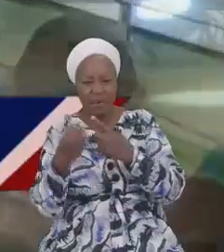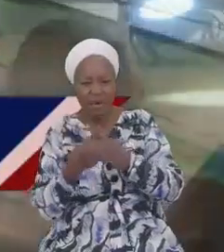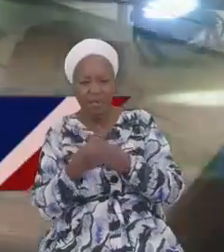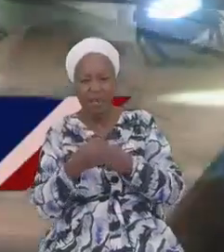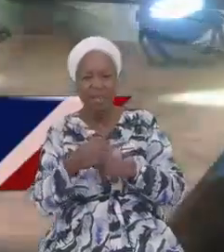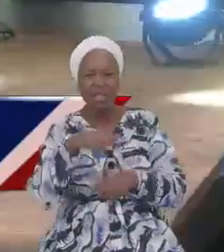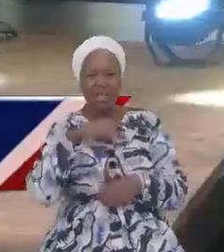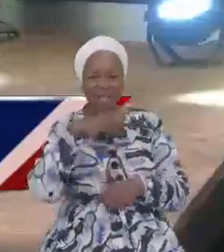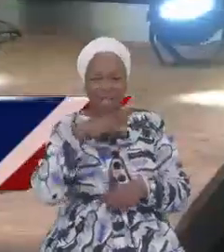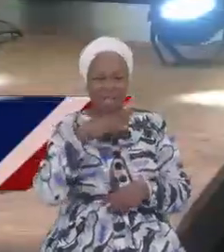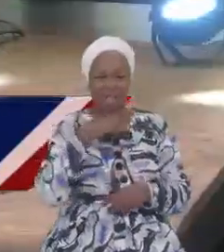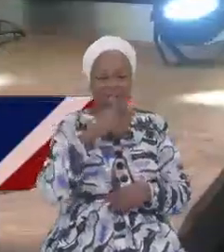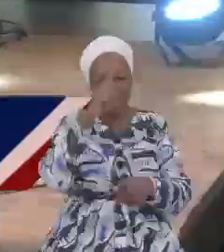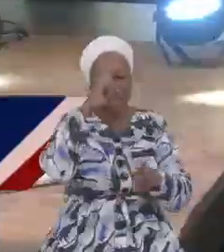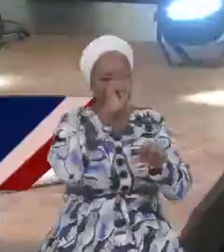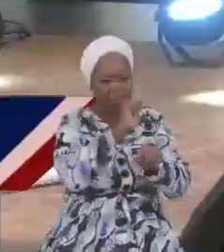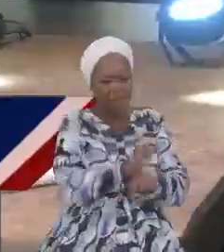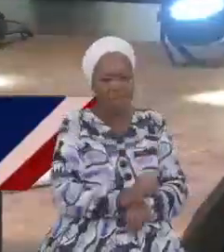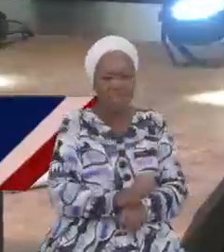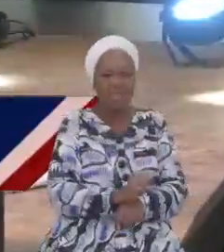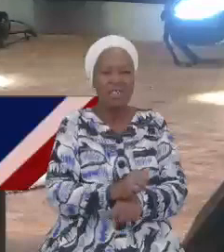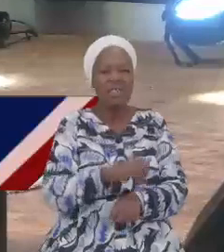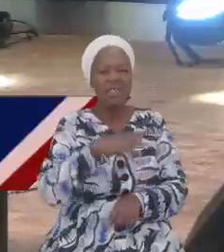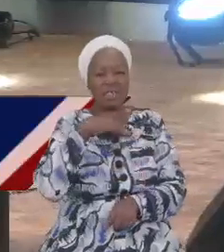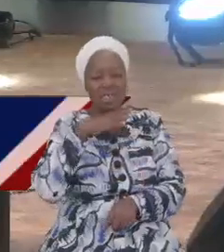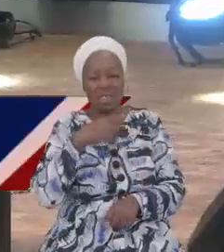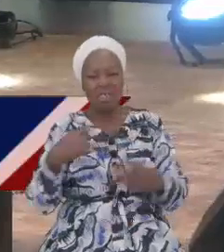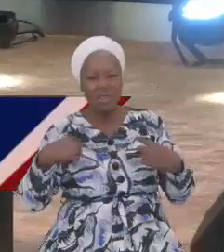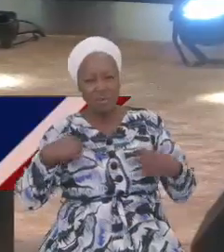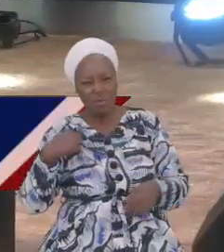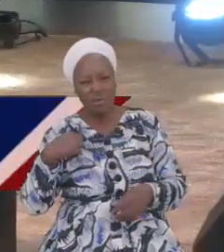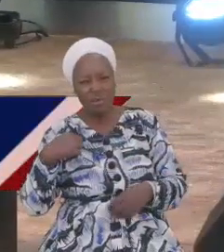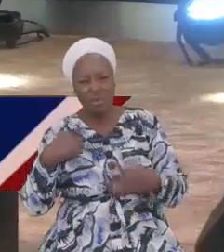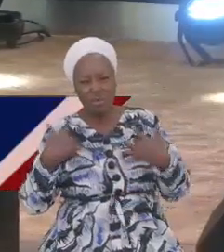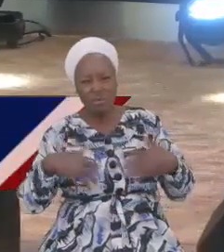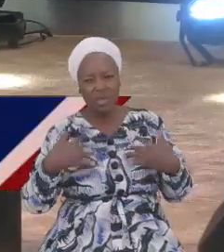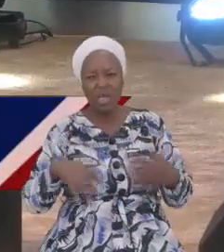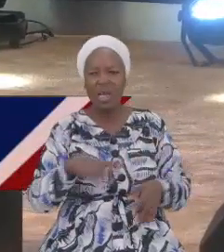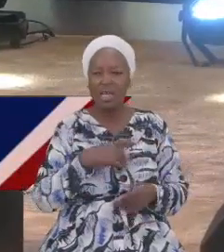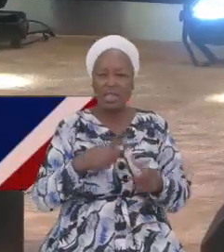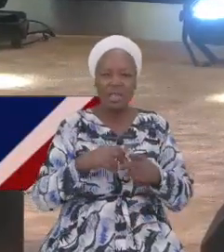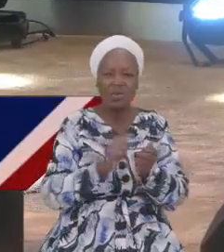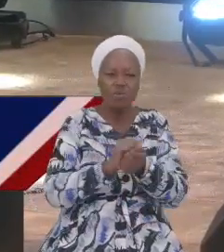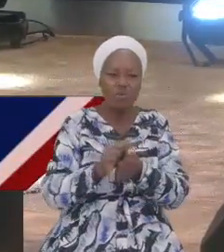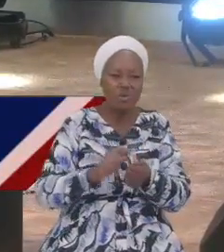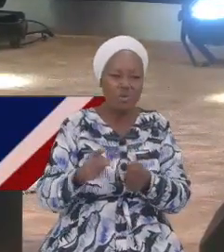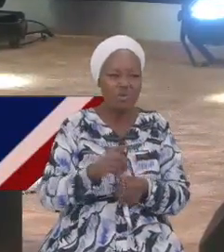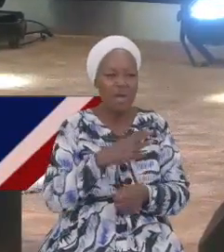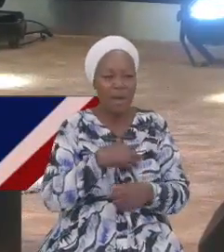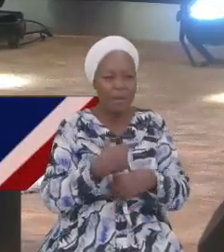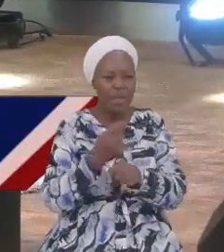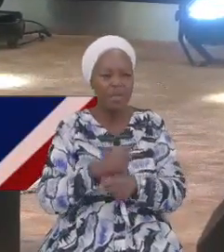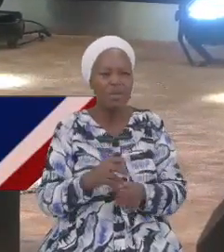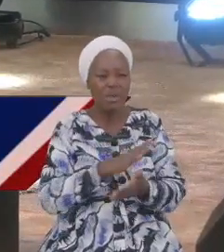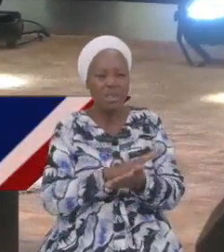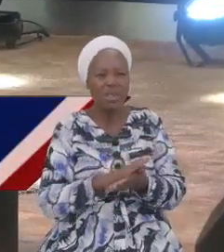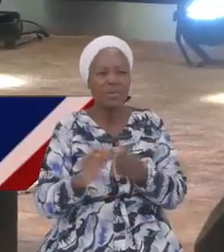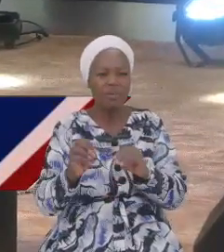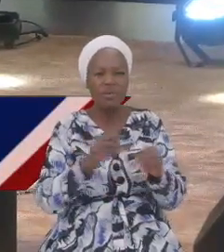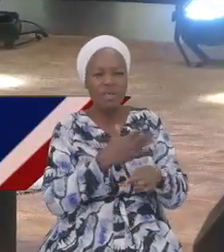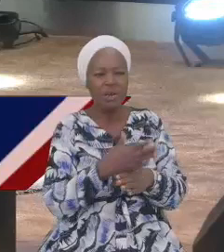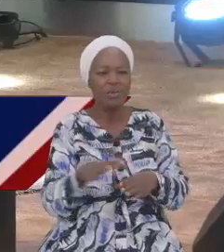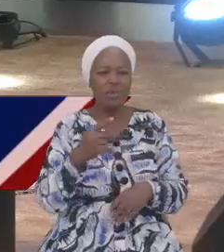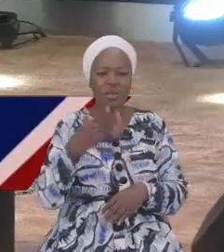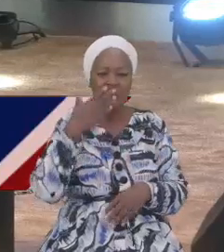the dirty clothing, wash you. It says, wash you and make you clean, put away the evil of